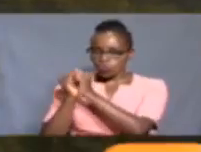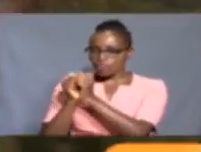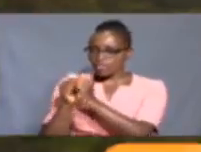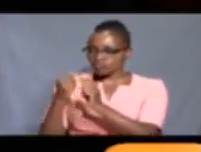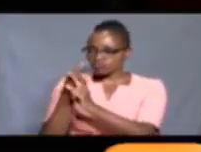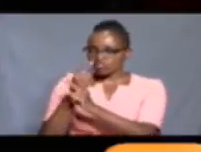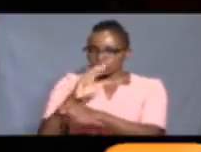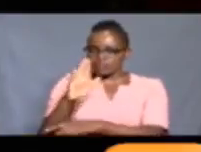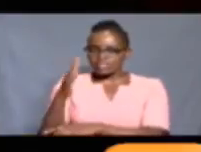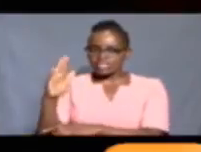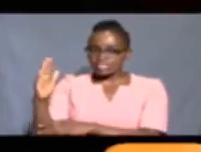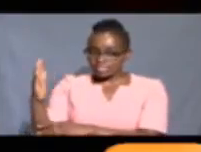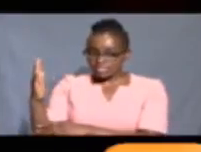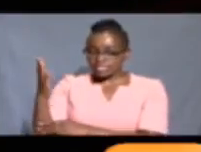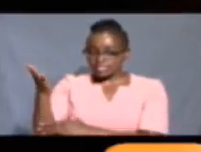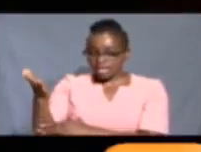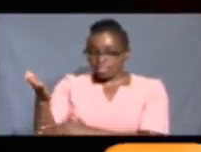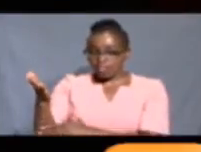trees beneath.